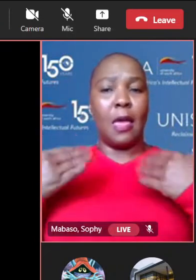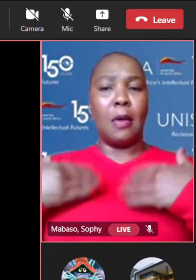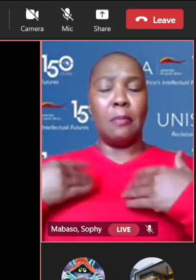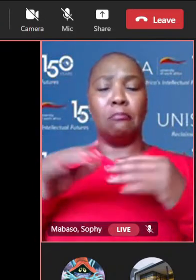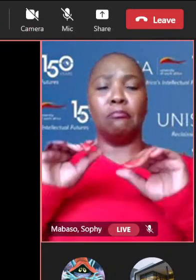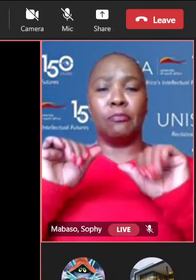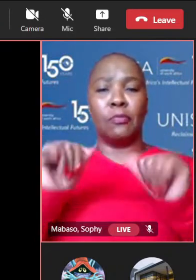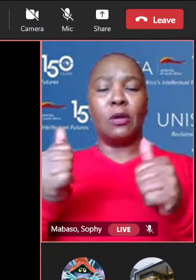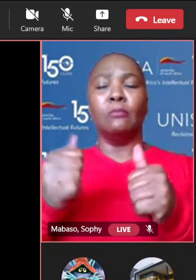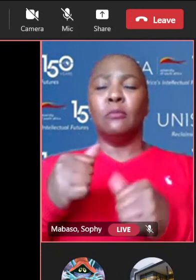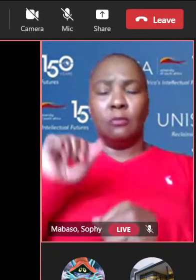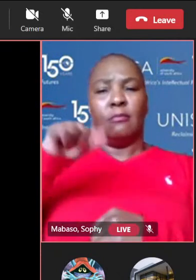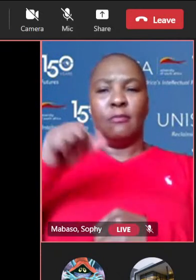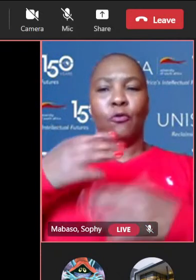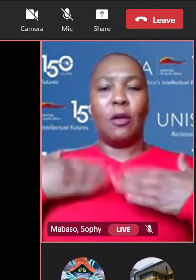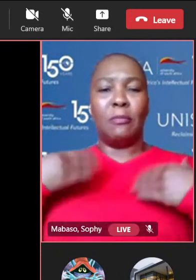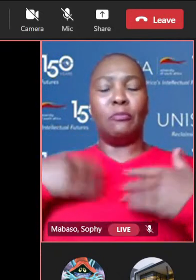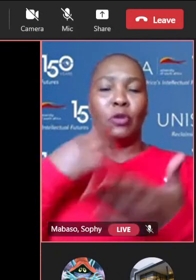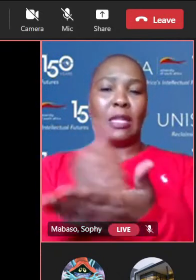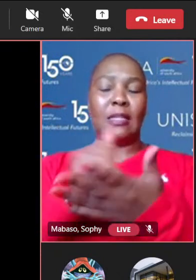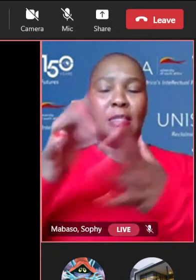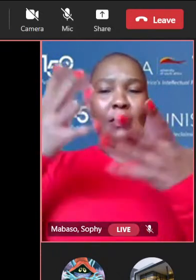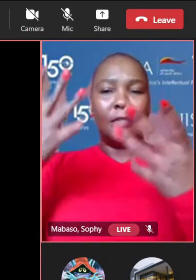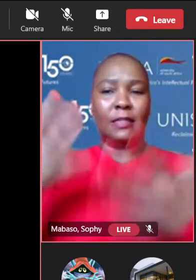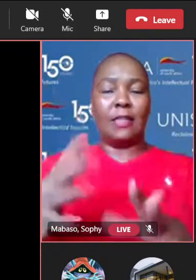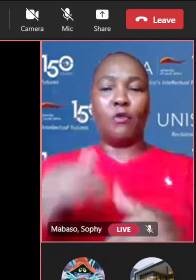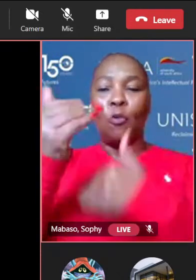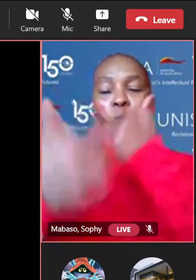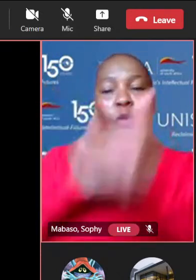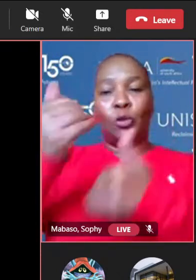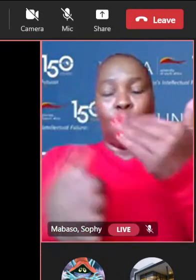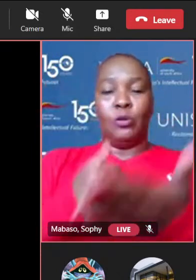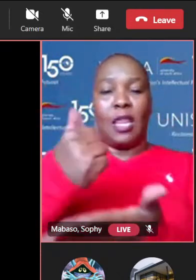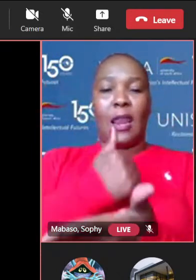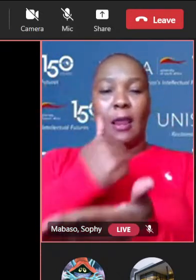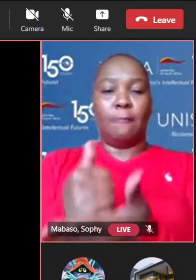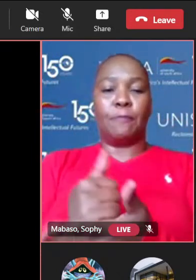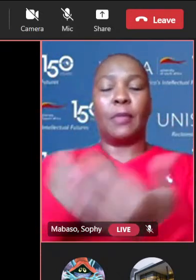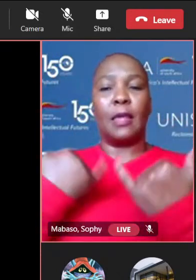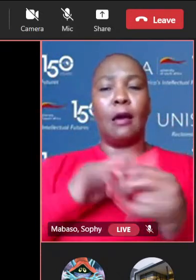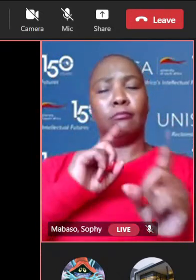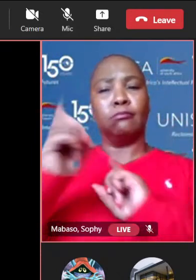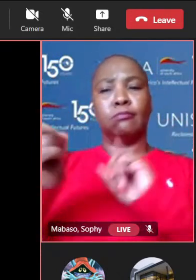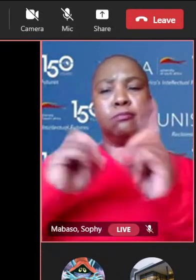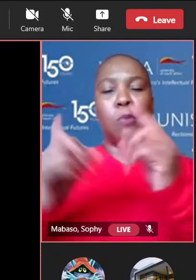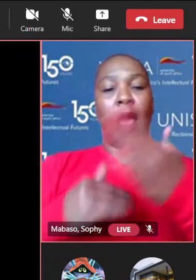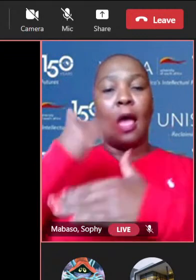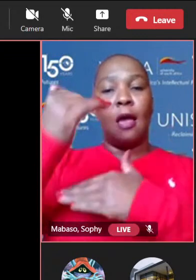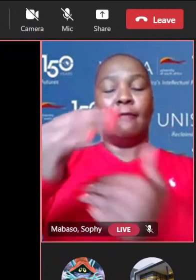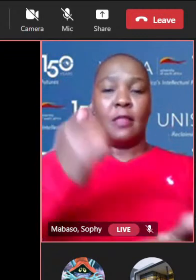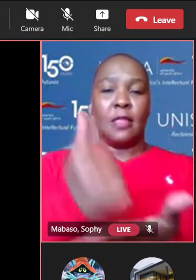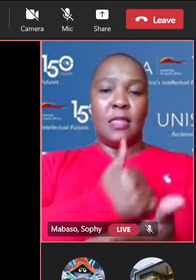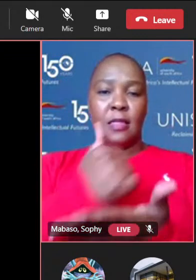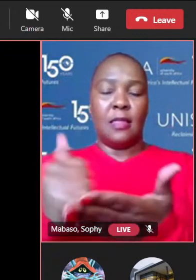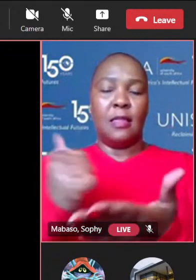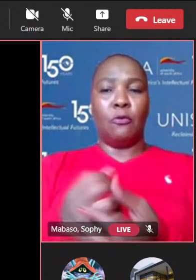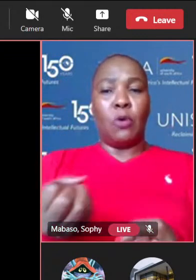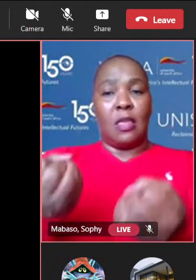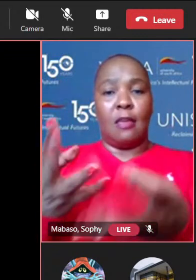have already registered. You will continue and register. Now we're talking to you after registration. We are giving